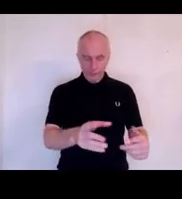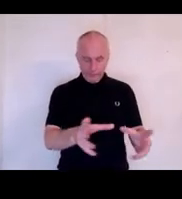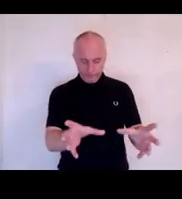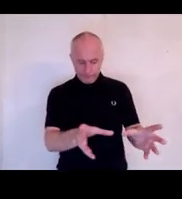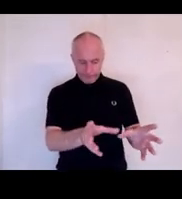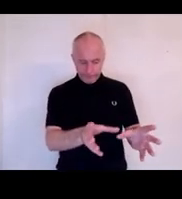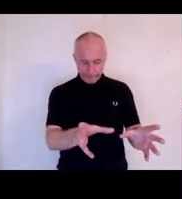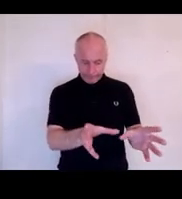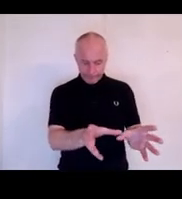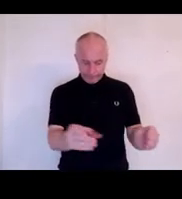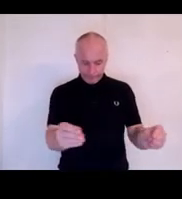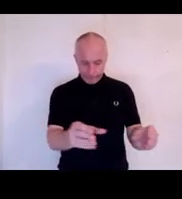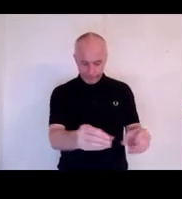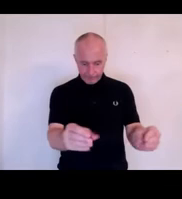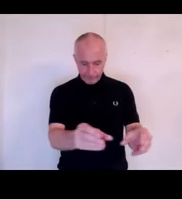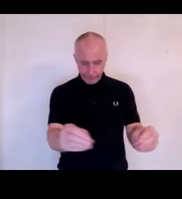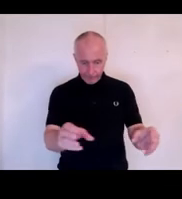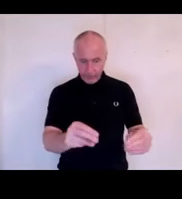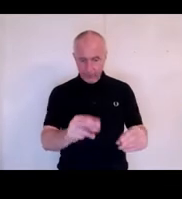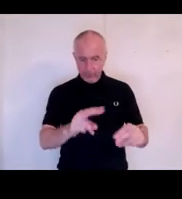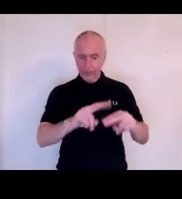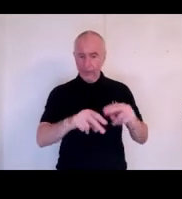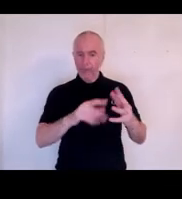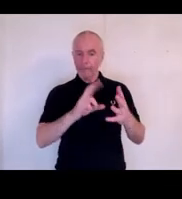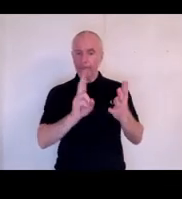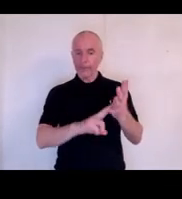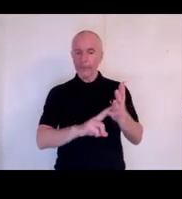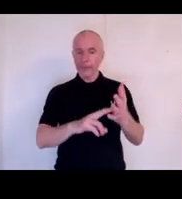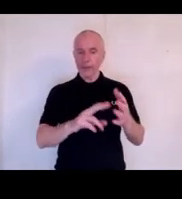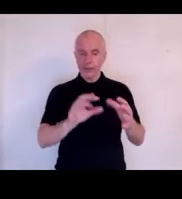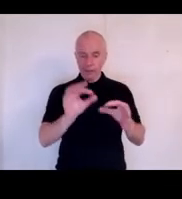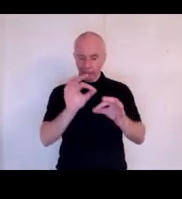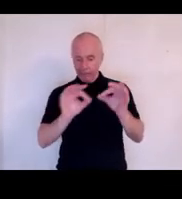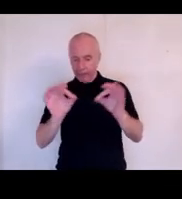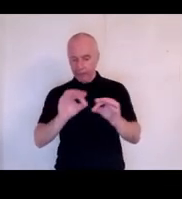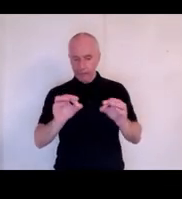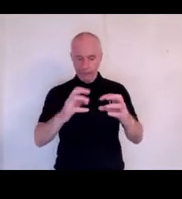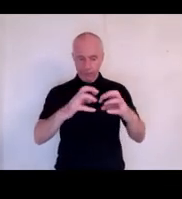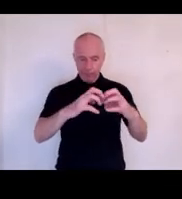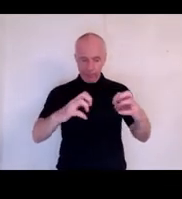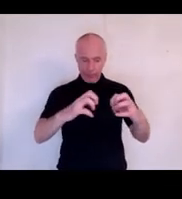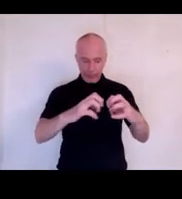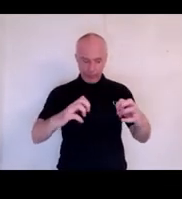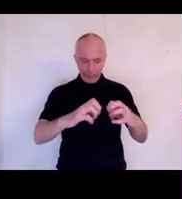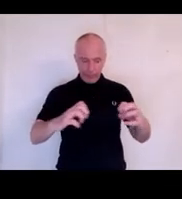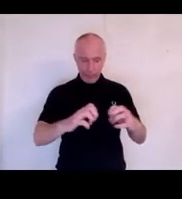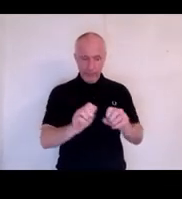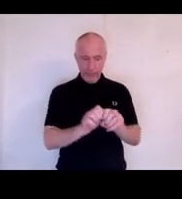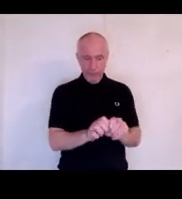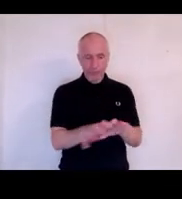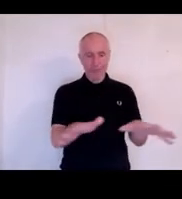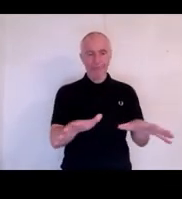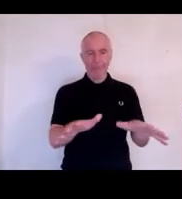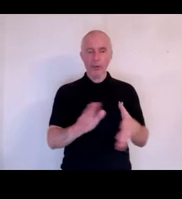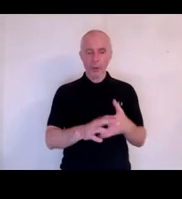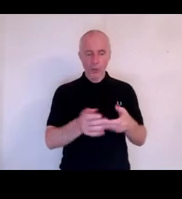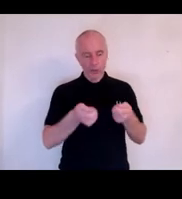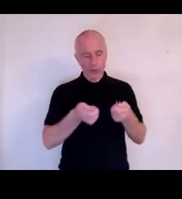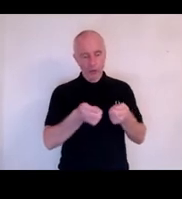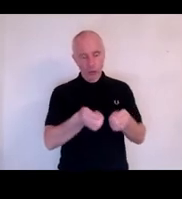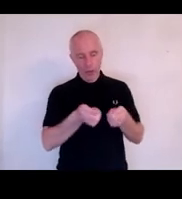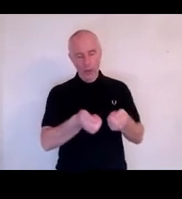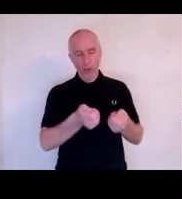the fission fragments going through some charged plates. Now when the fission fragments are released, they are